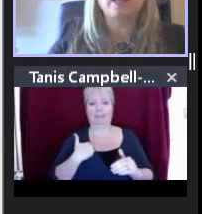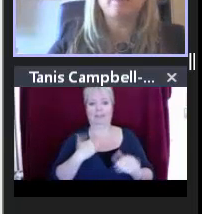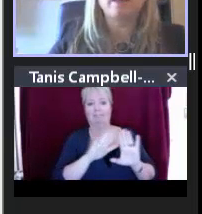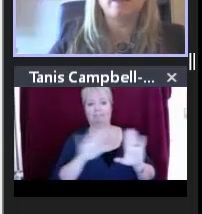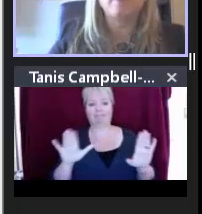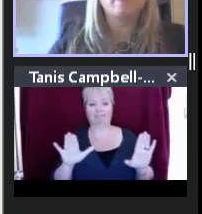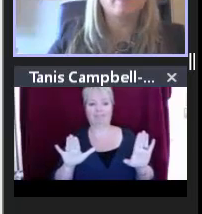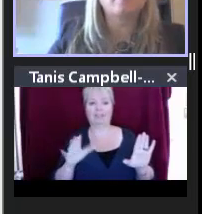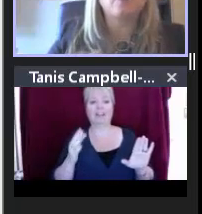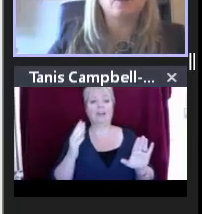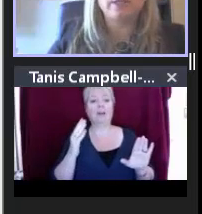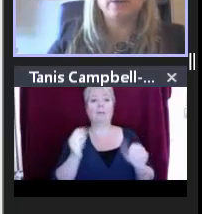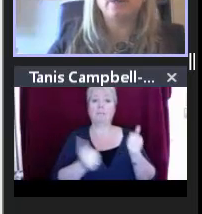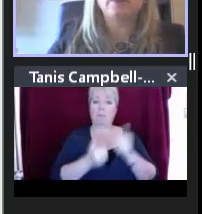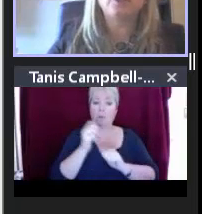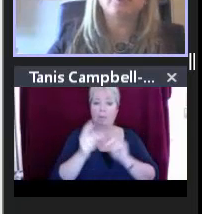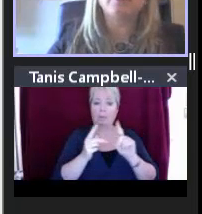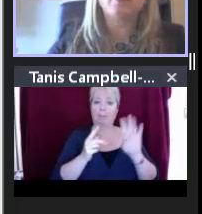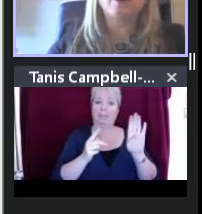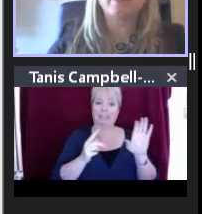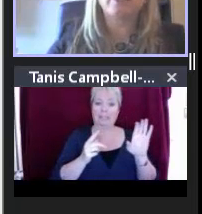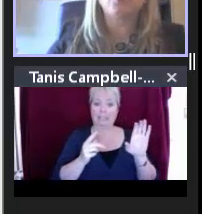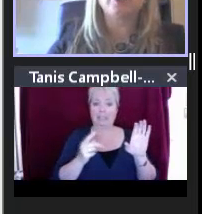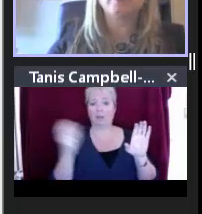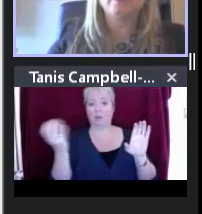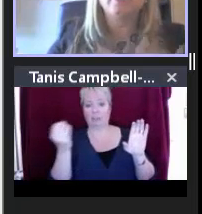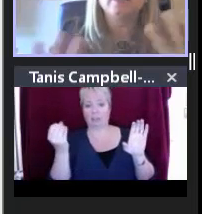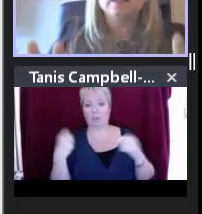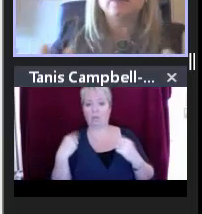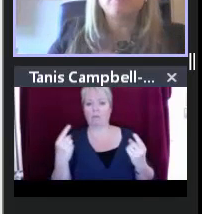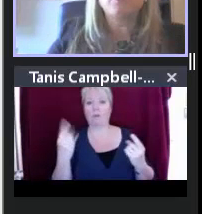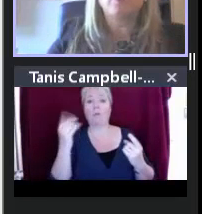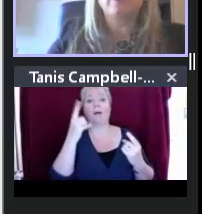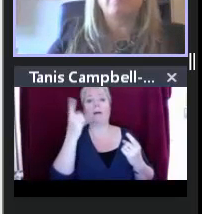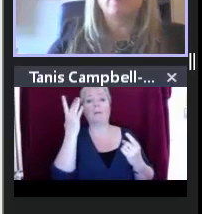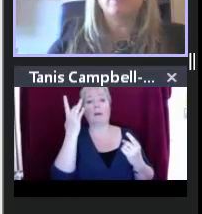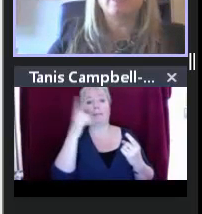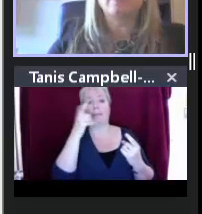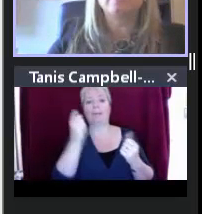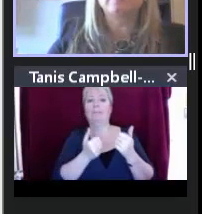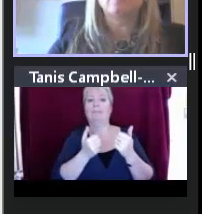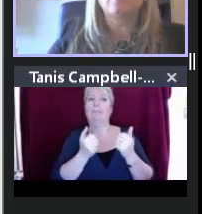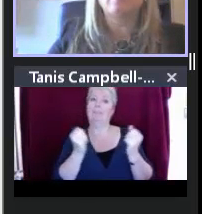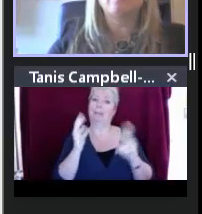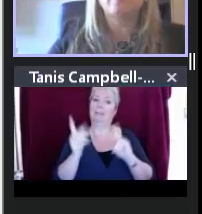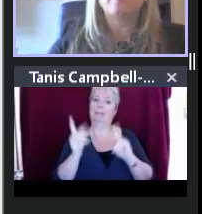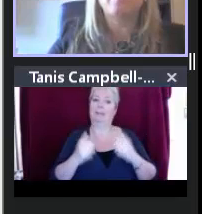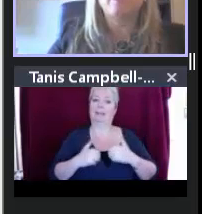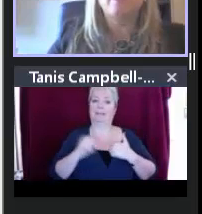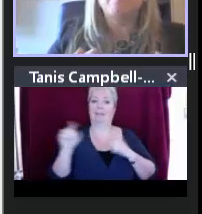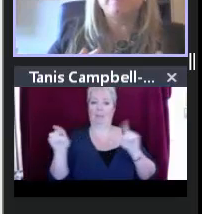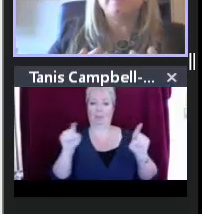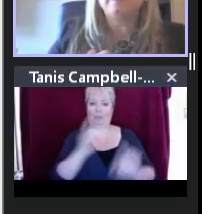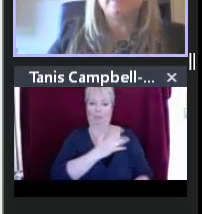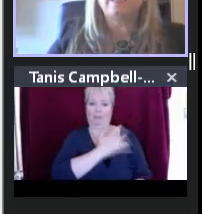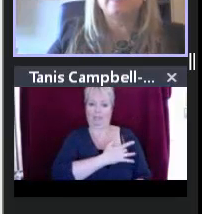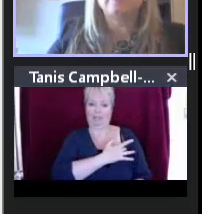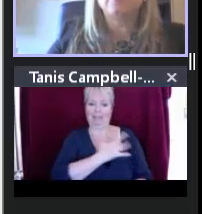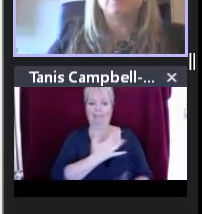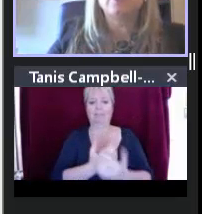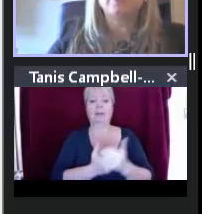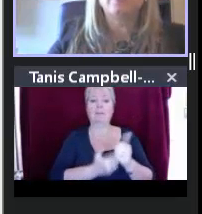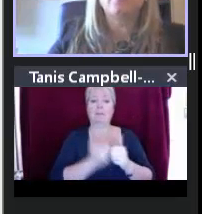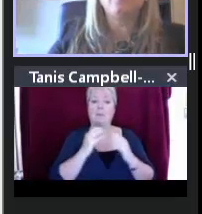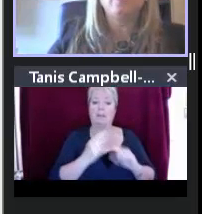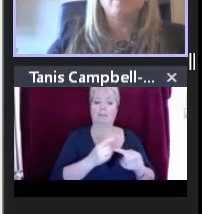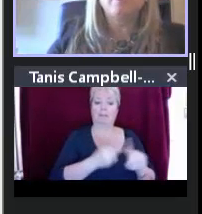are British Columbia and Ontario in terms of population. So the majority of our clients are from BC